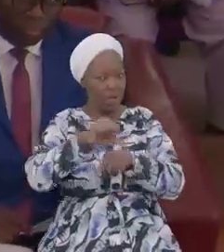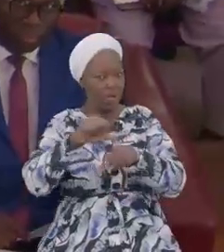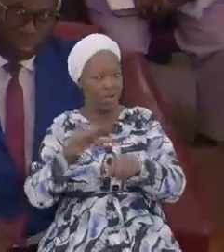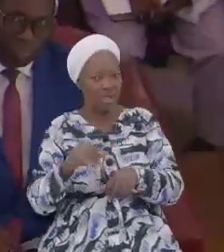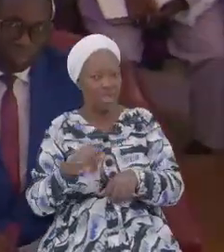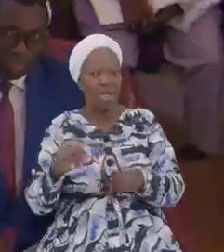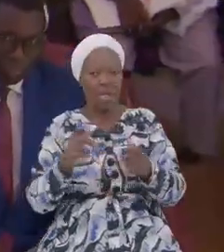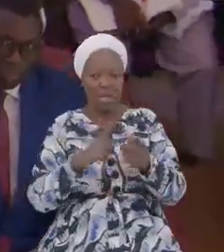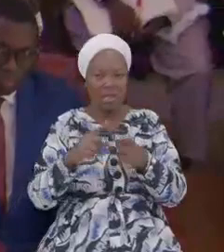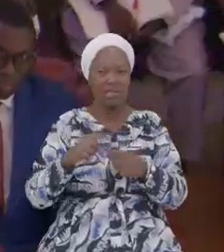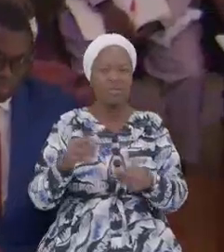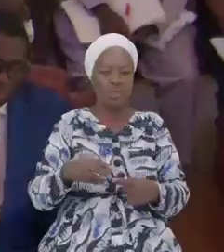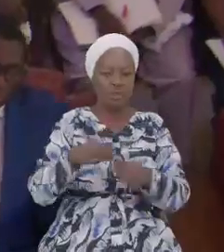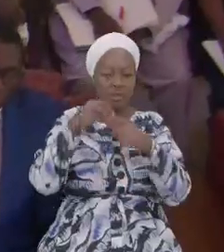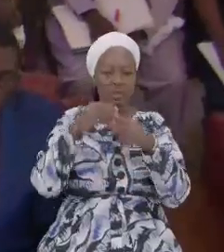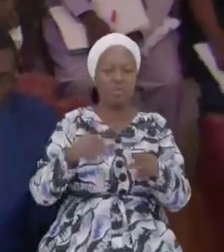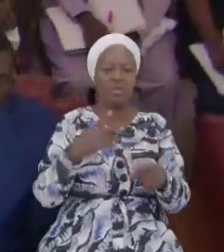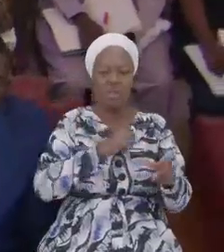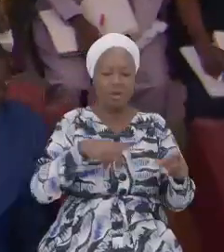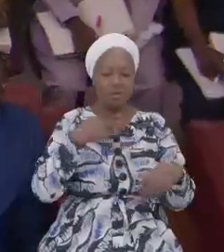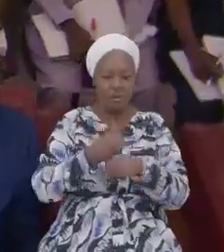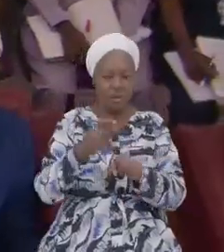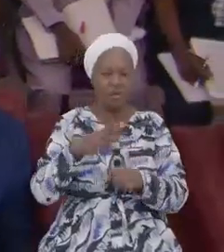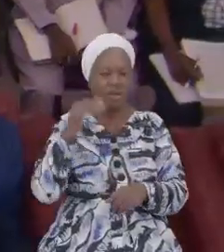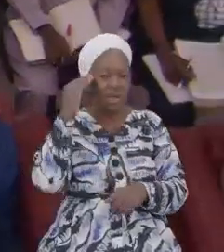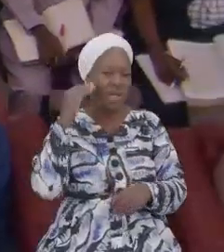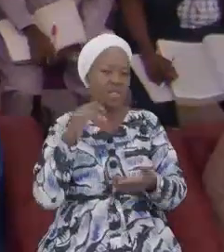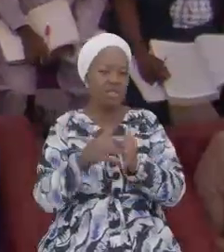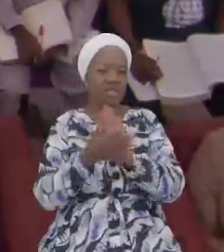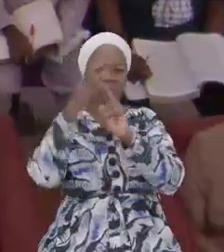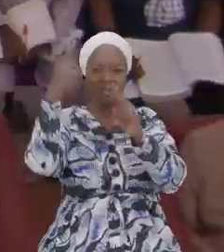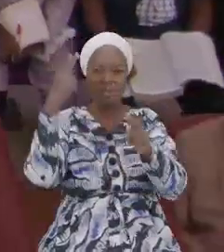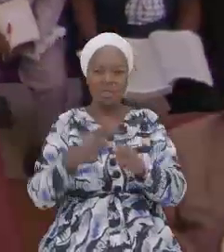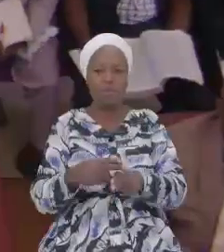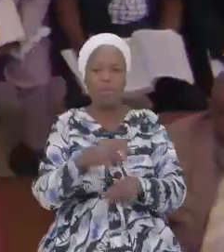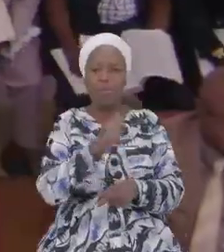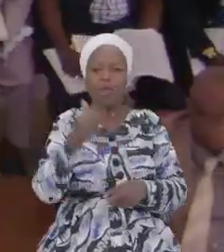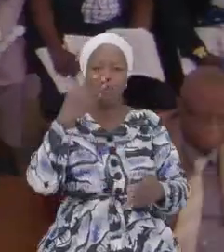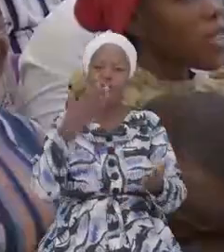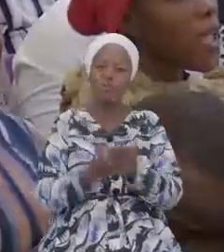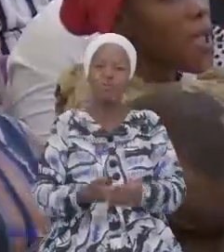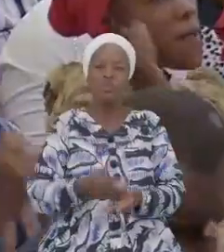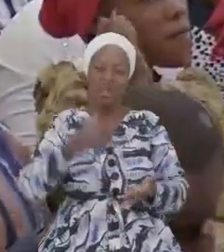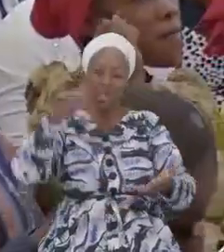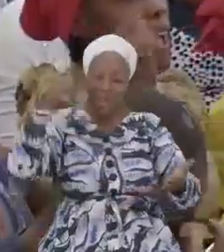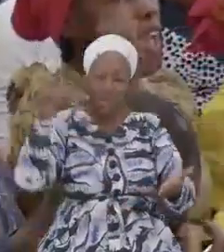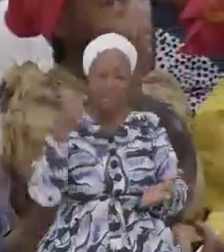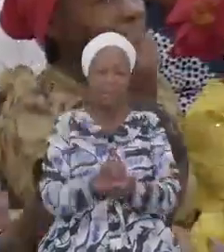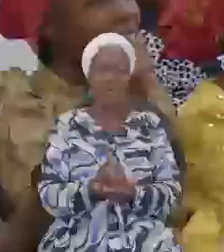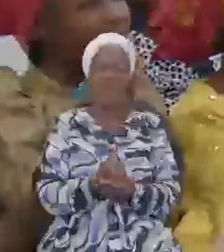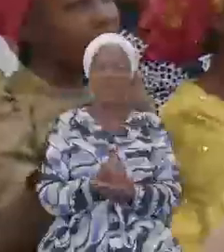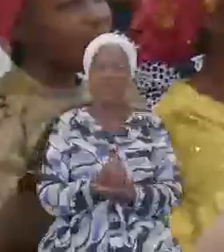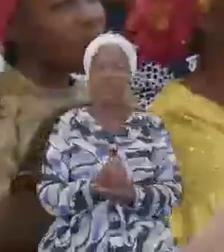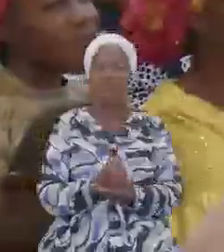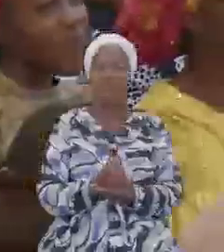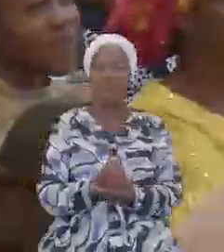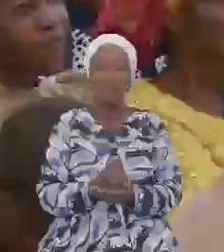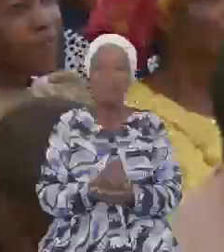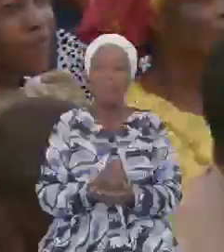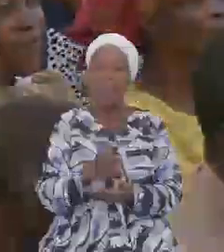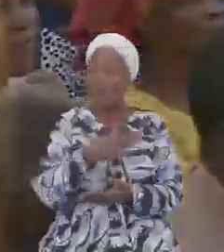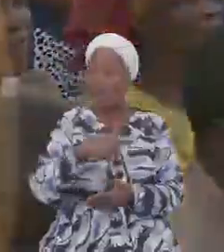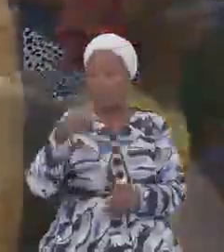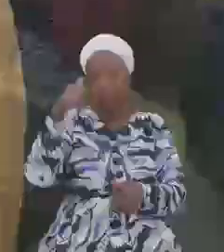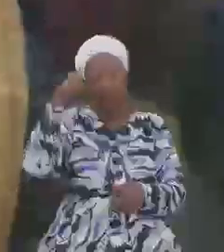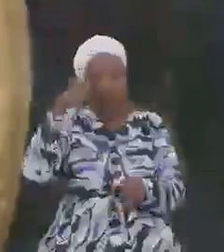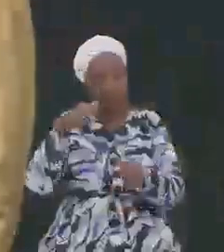the Lord will make you the head. Amen. A good amen. Amen. And remember,